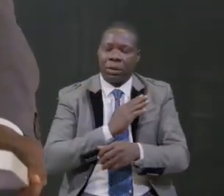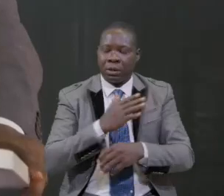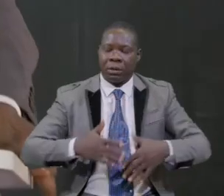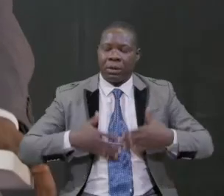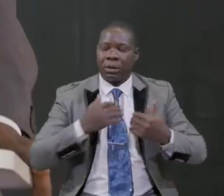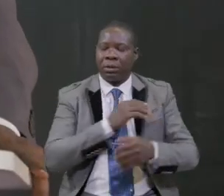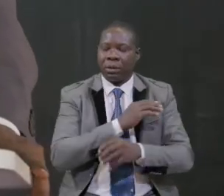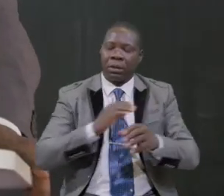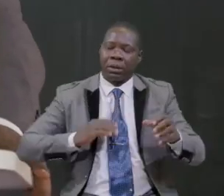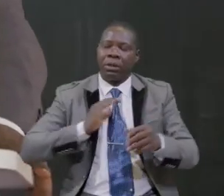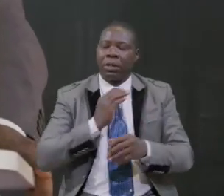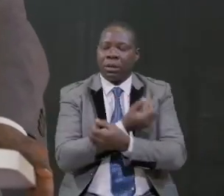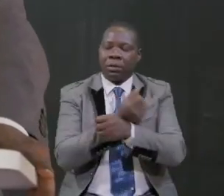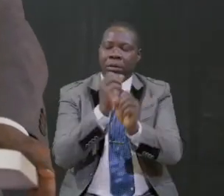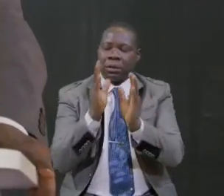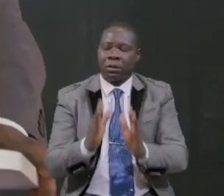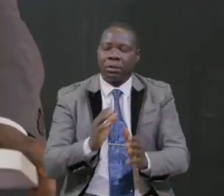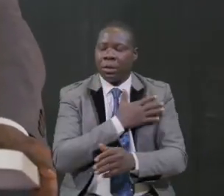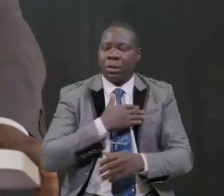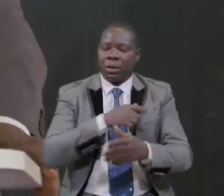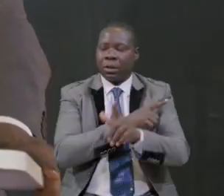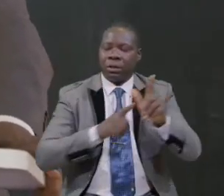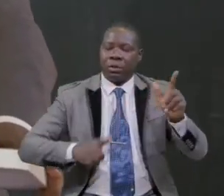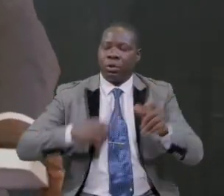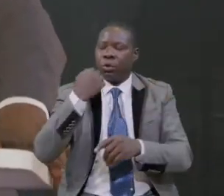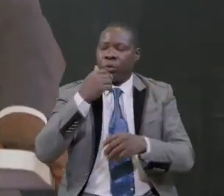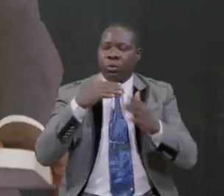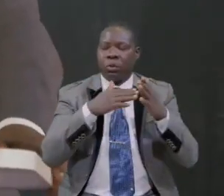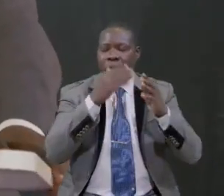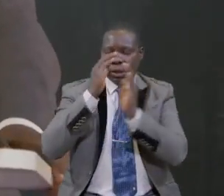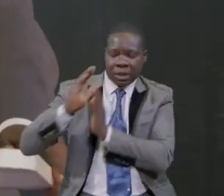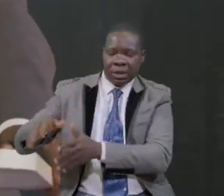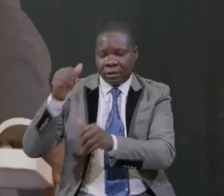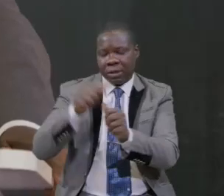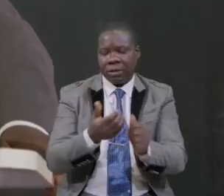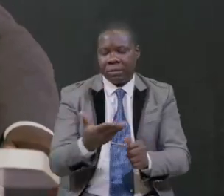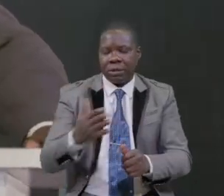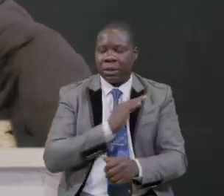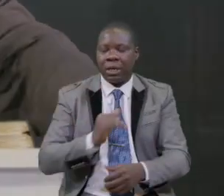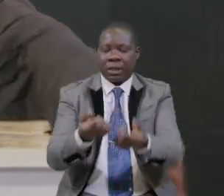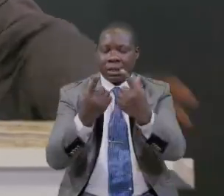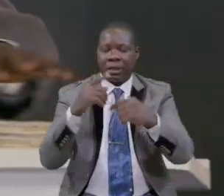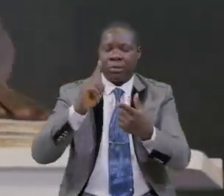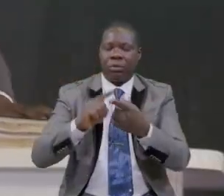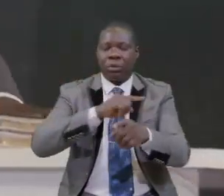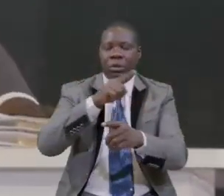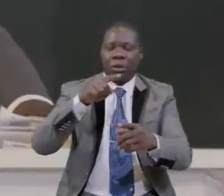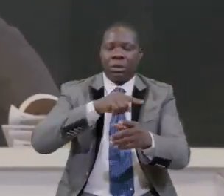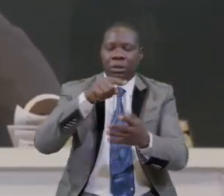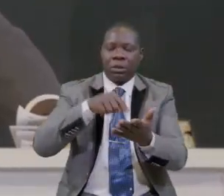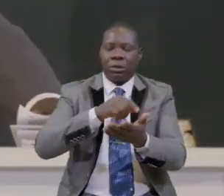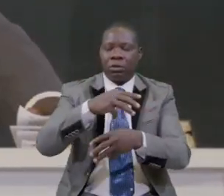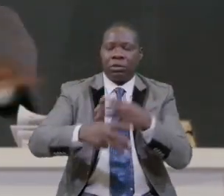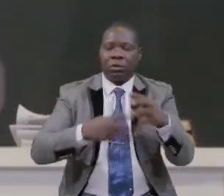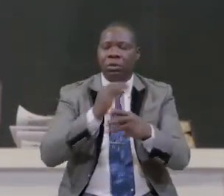our Lord, who left everything and came to this world, is the reason for us to be in the